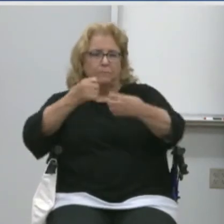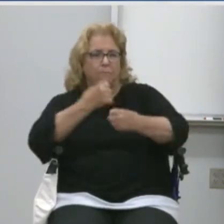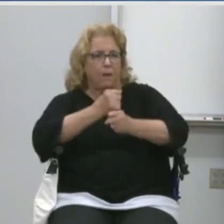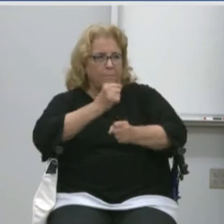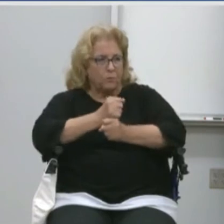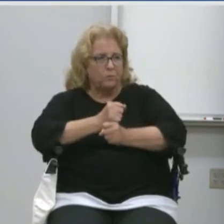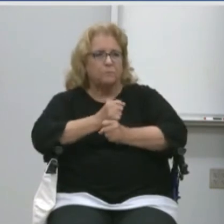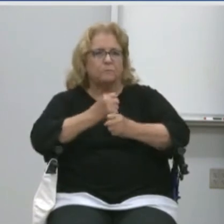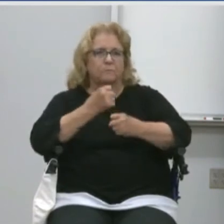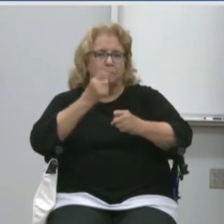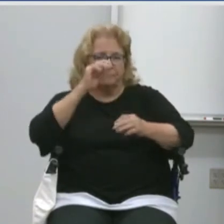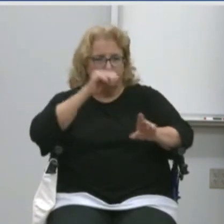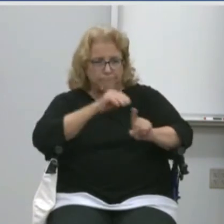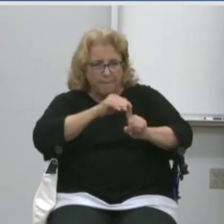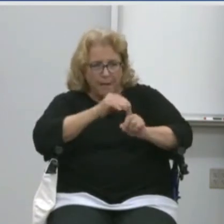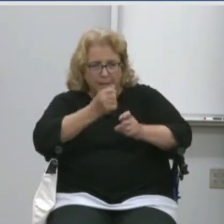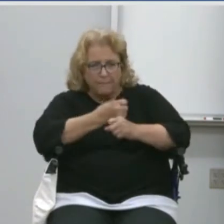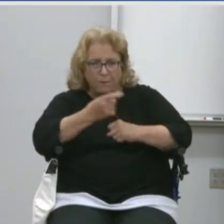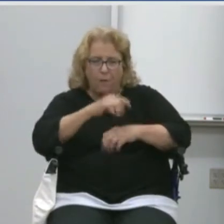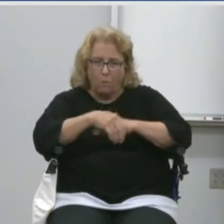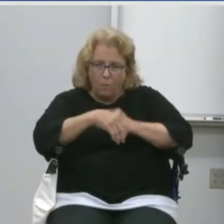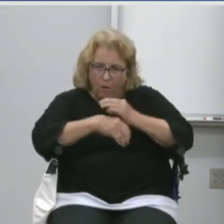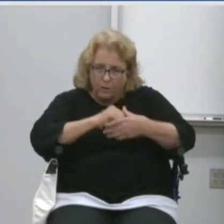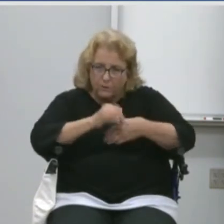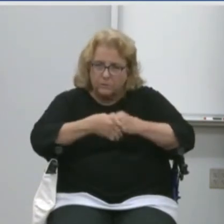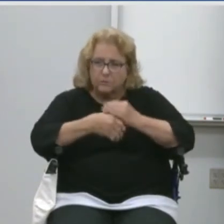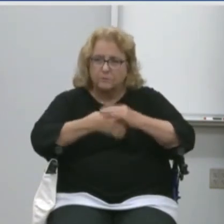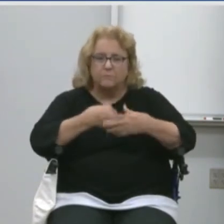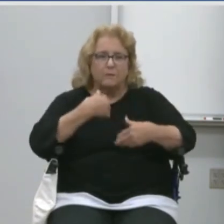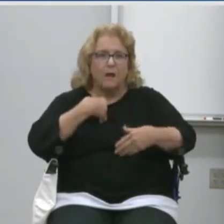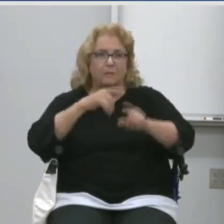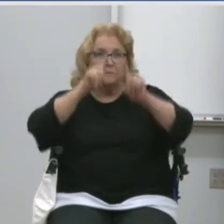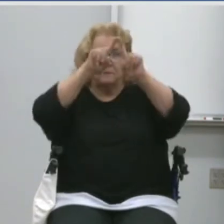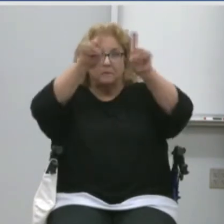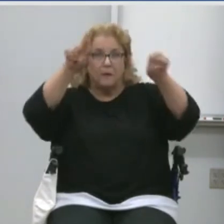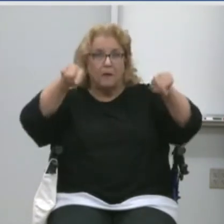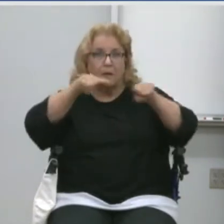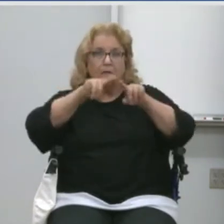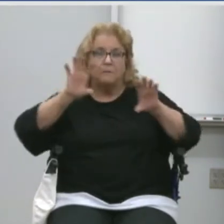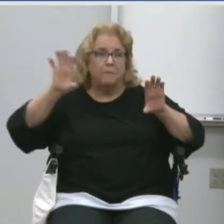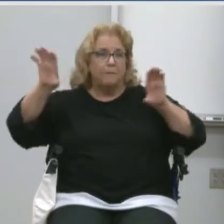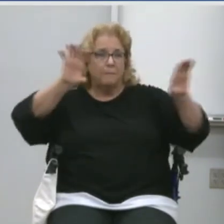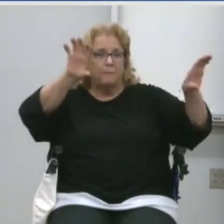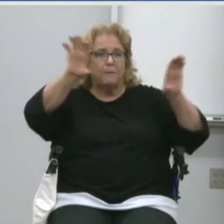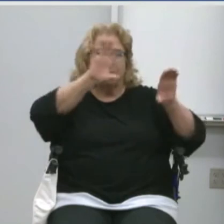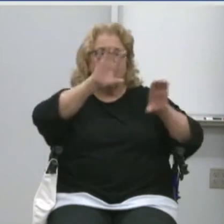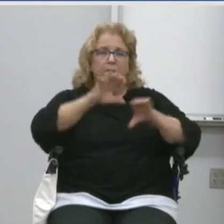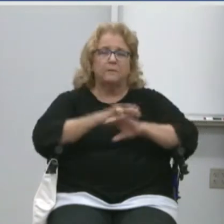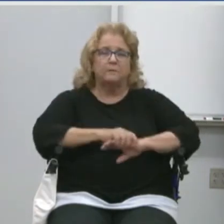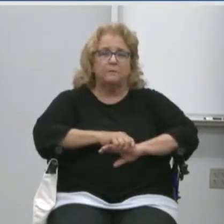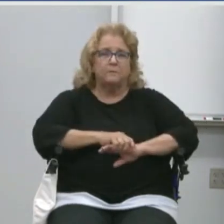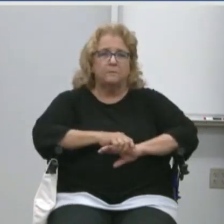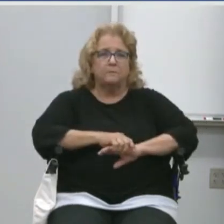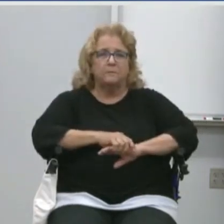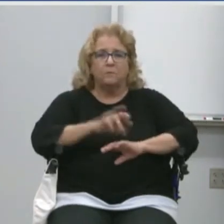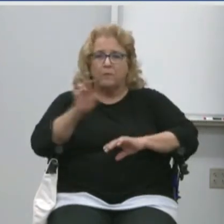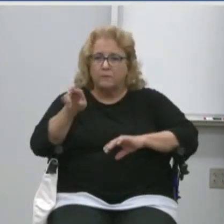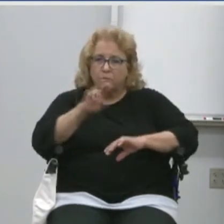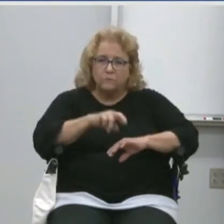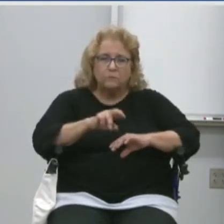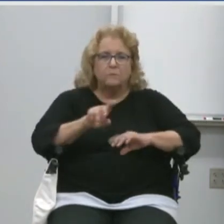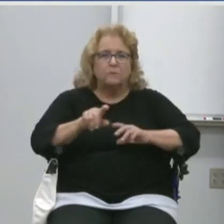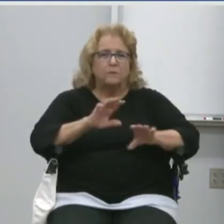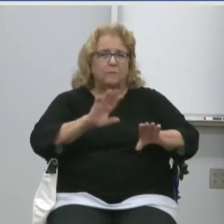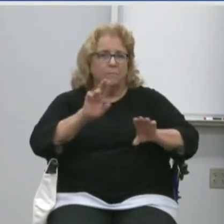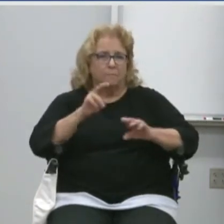and just reminding everybody to wash their hands. We've got a lot of signage that we put together that we'll be placing around the restrooms and around the building,